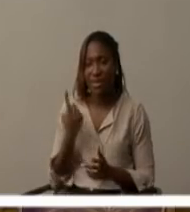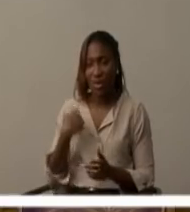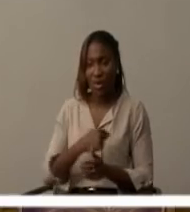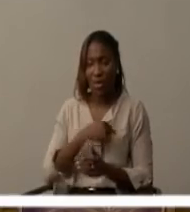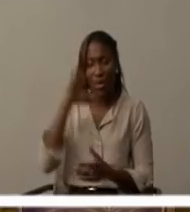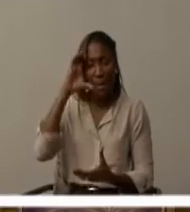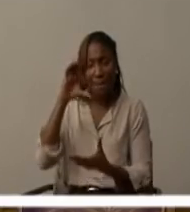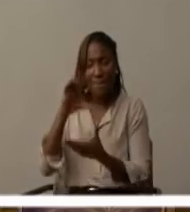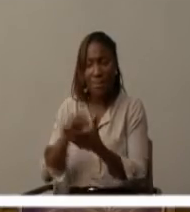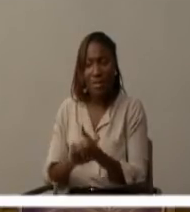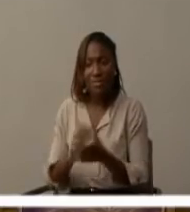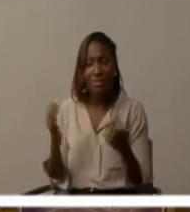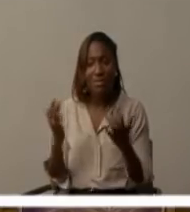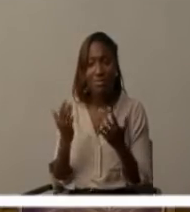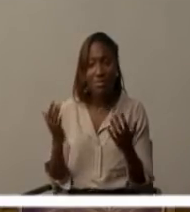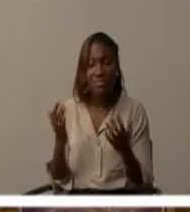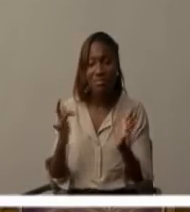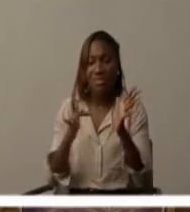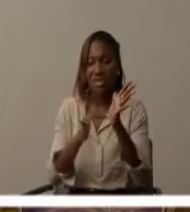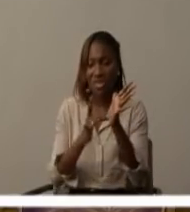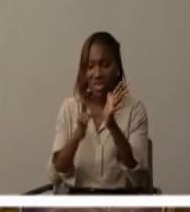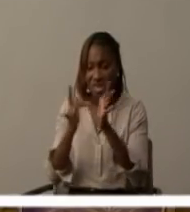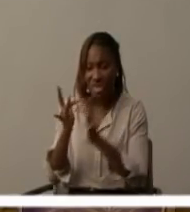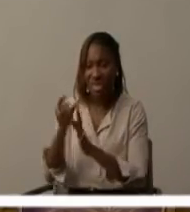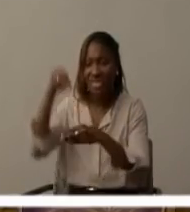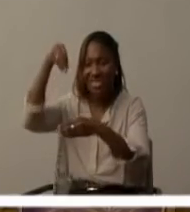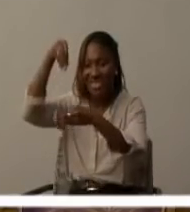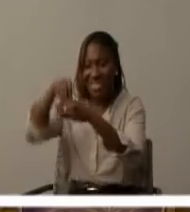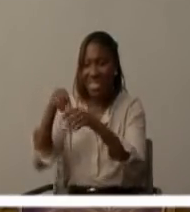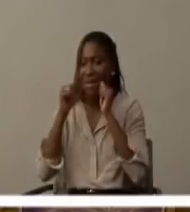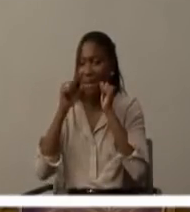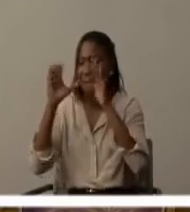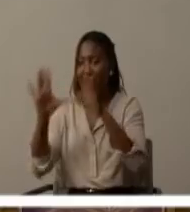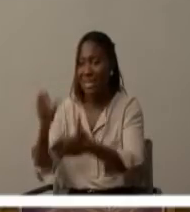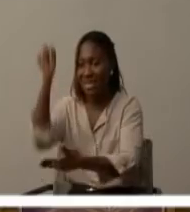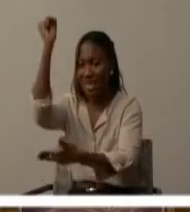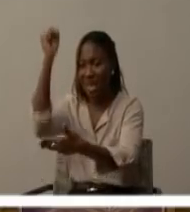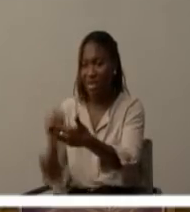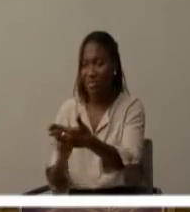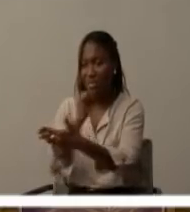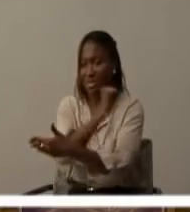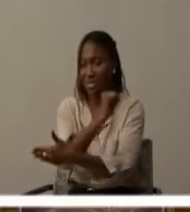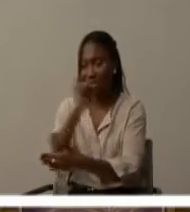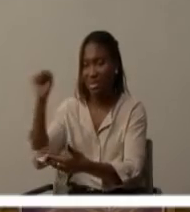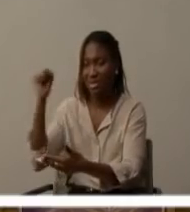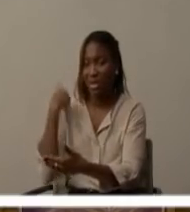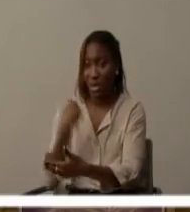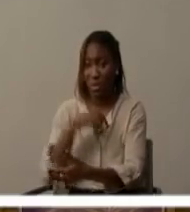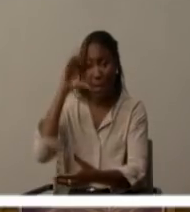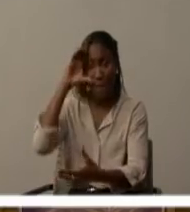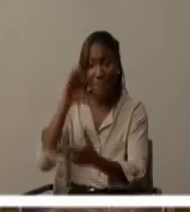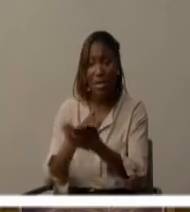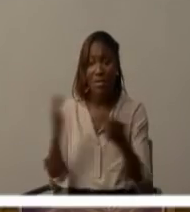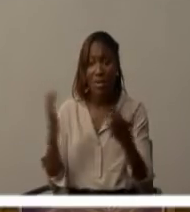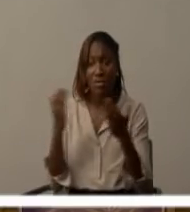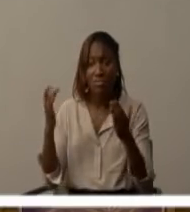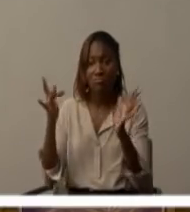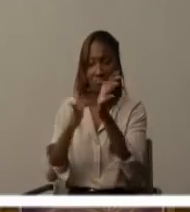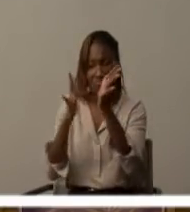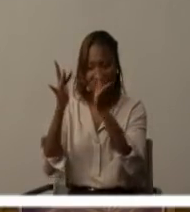believe in Jesus in the Blessed Sacrament. We believe that he's the resurrection and the